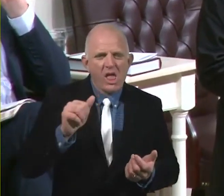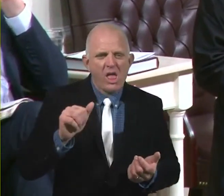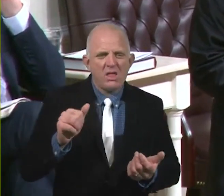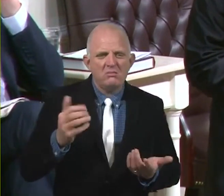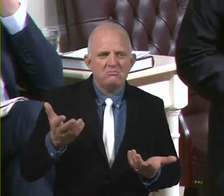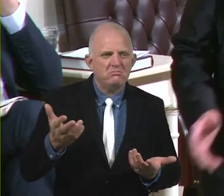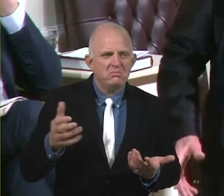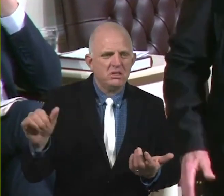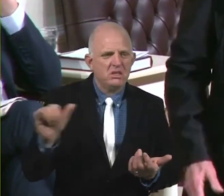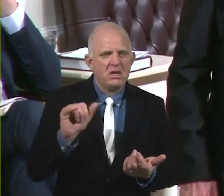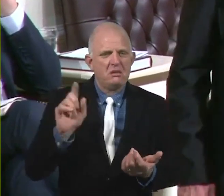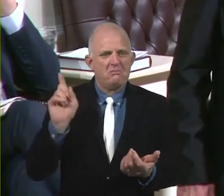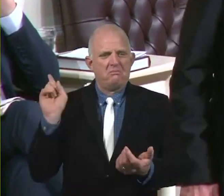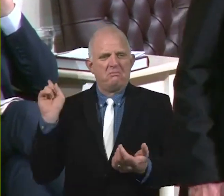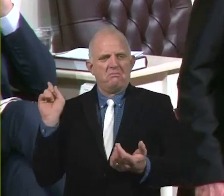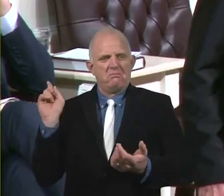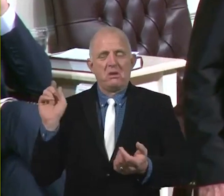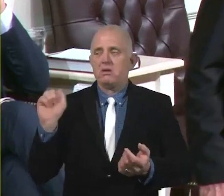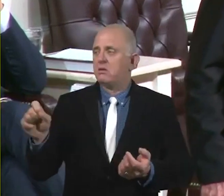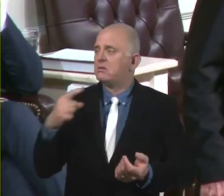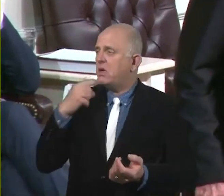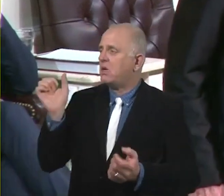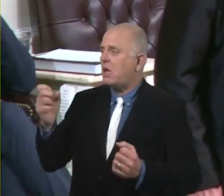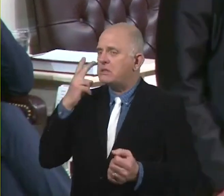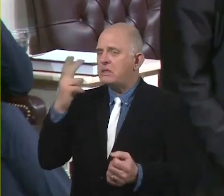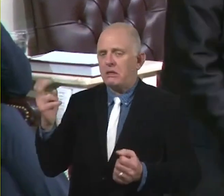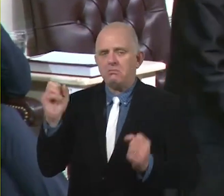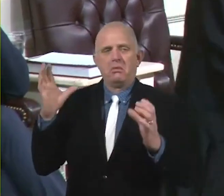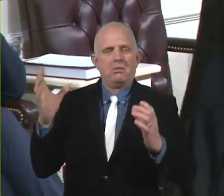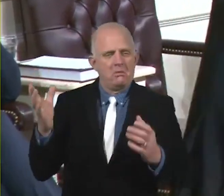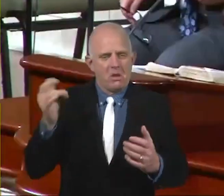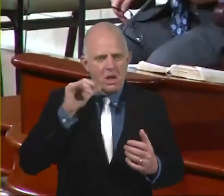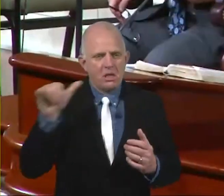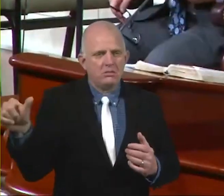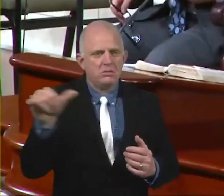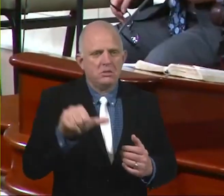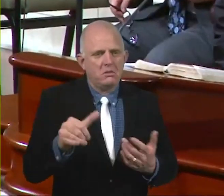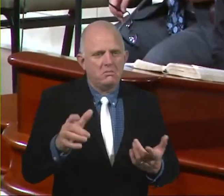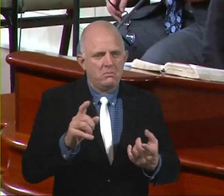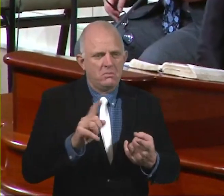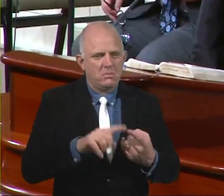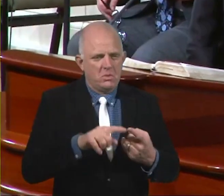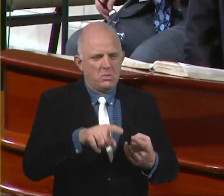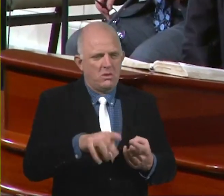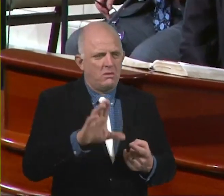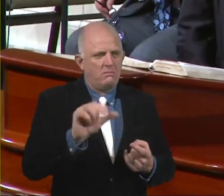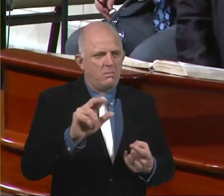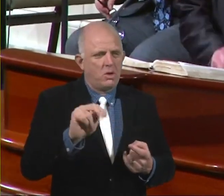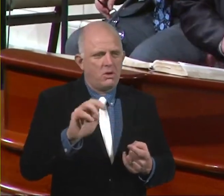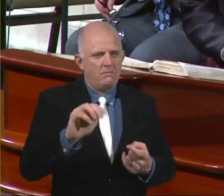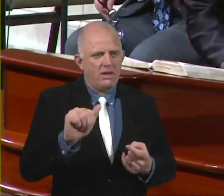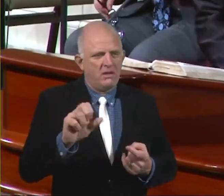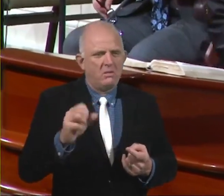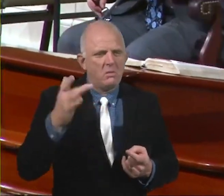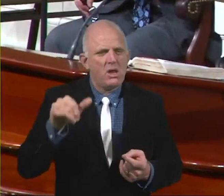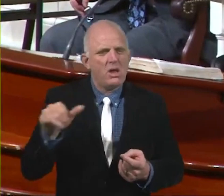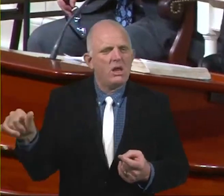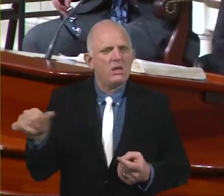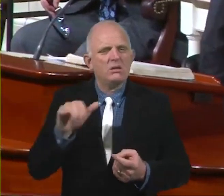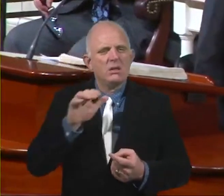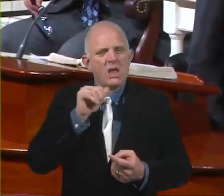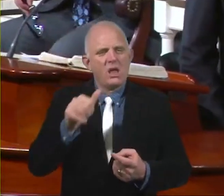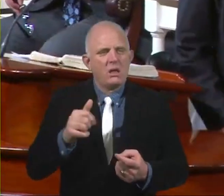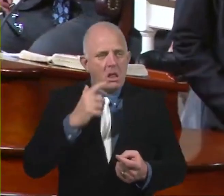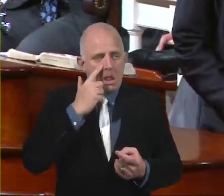why didn't he just say, you could see? Like he did to Bartimaeus. Now, I'm going to give you two or three